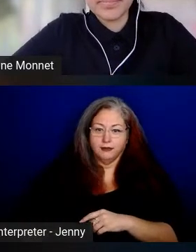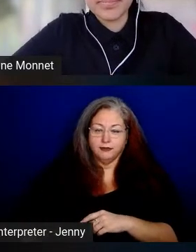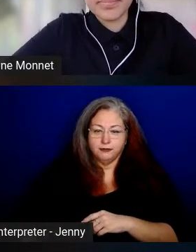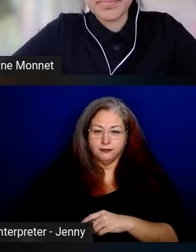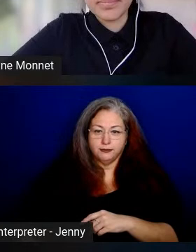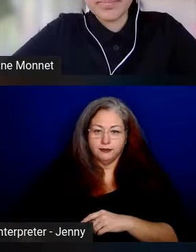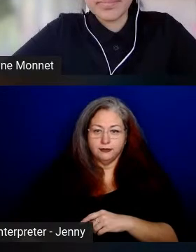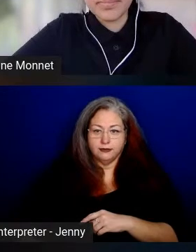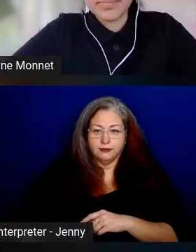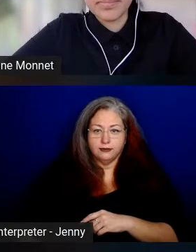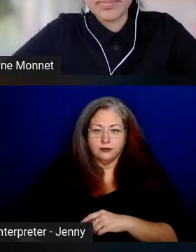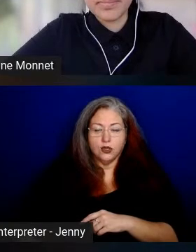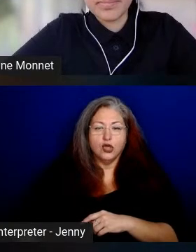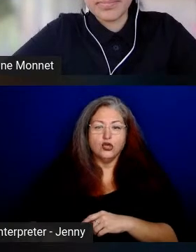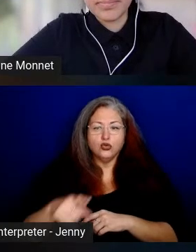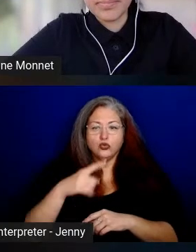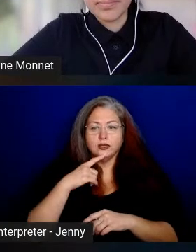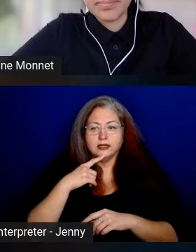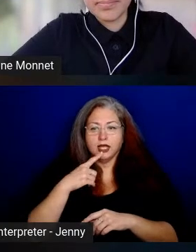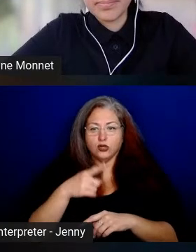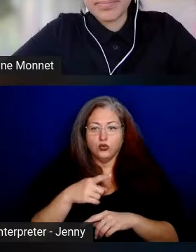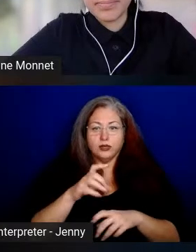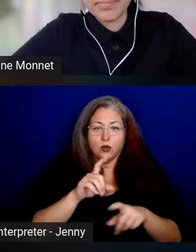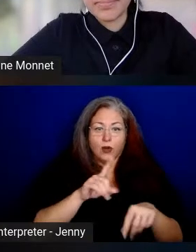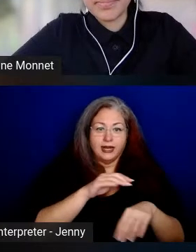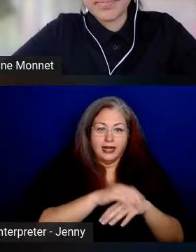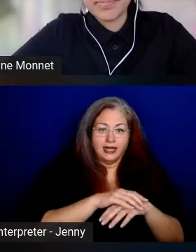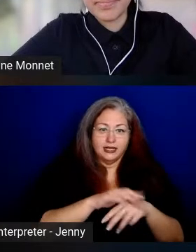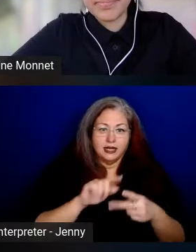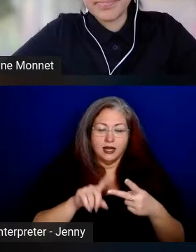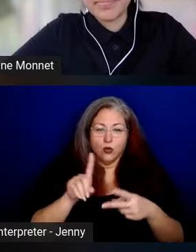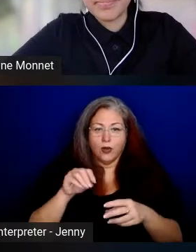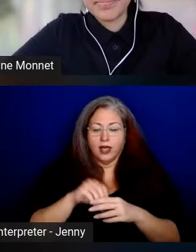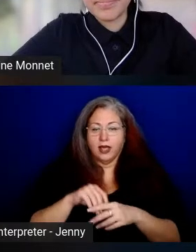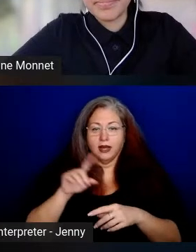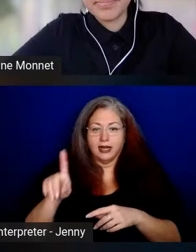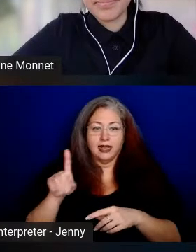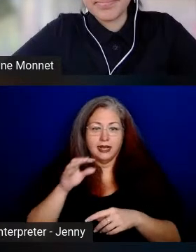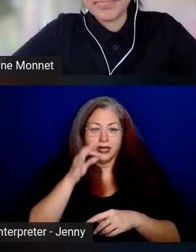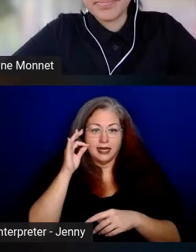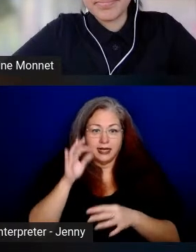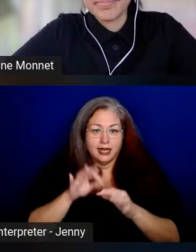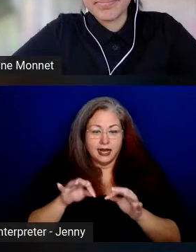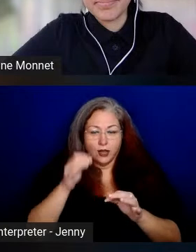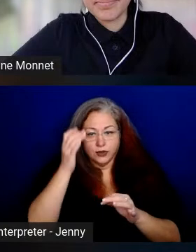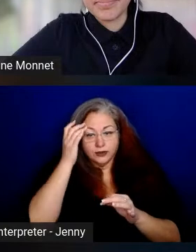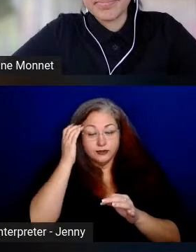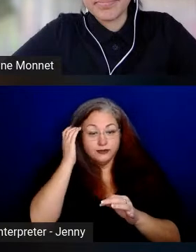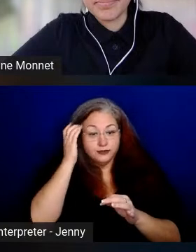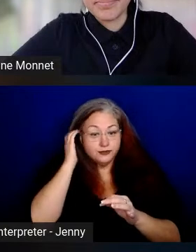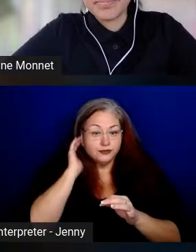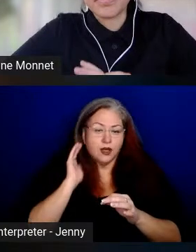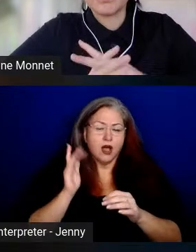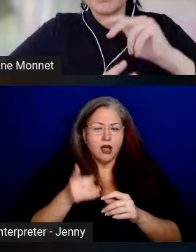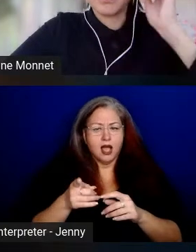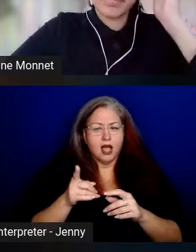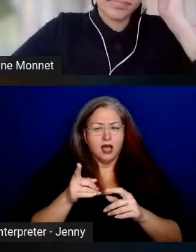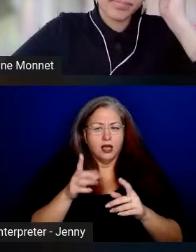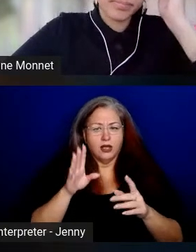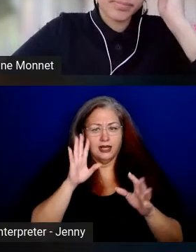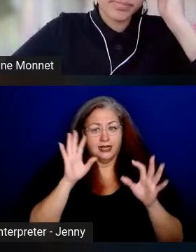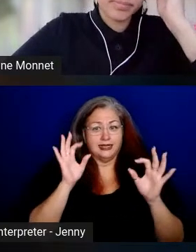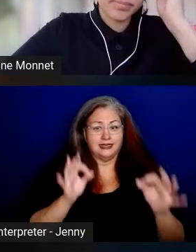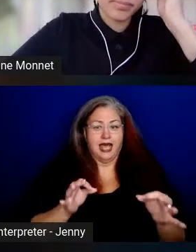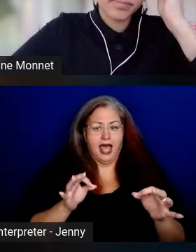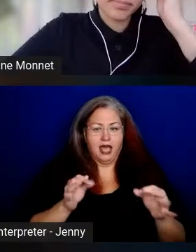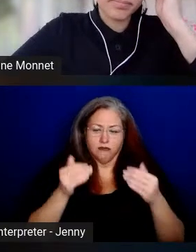You said that you cut the film one in English and then one in Anishinaabeguin. What was that decision to